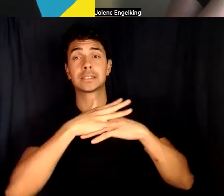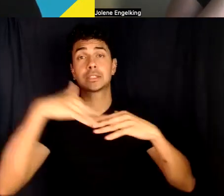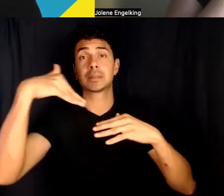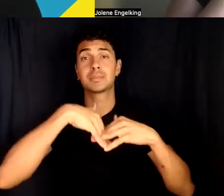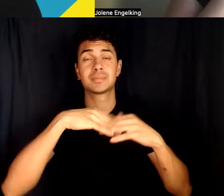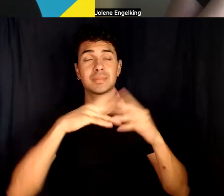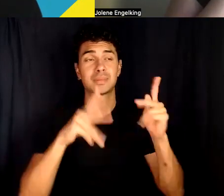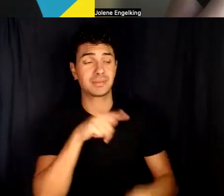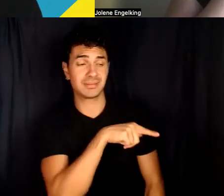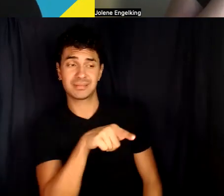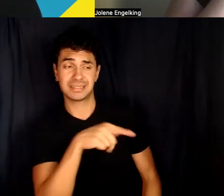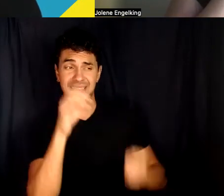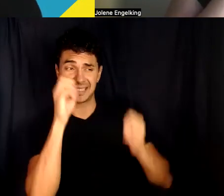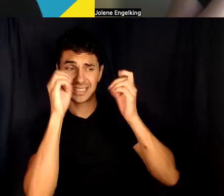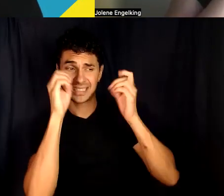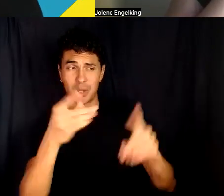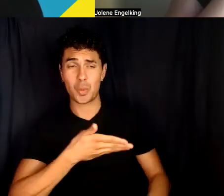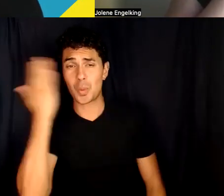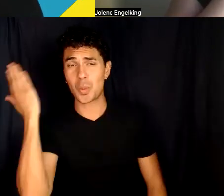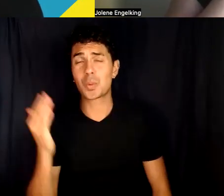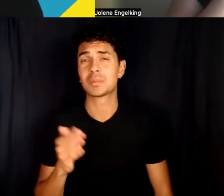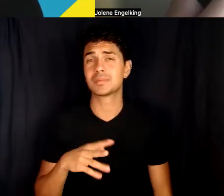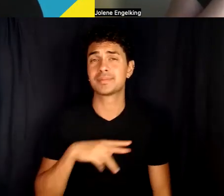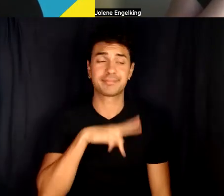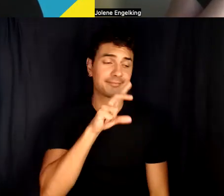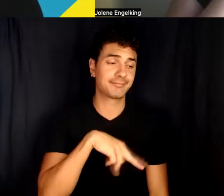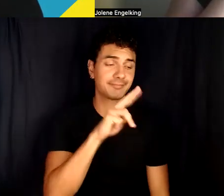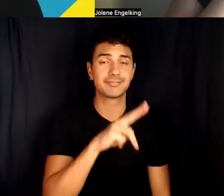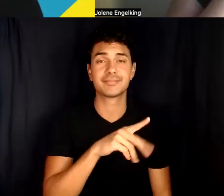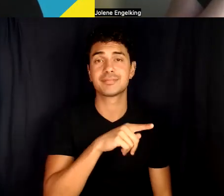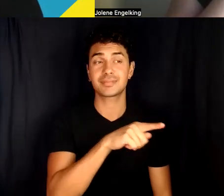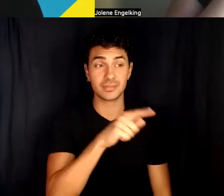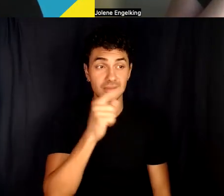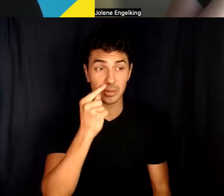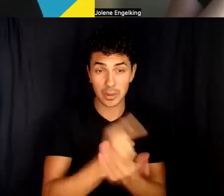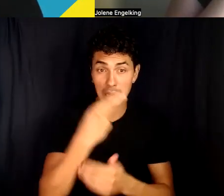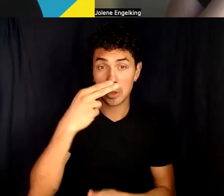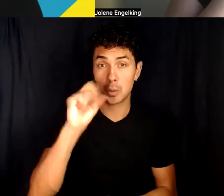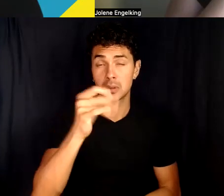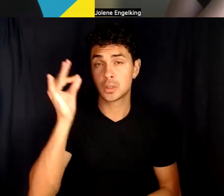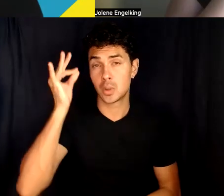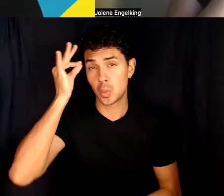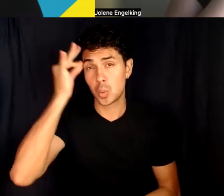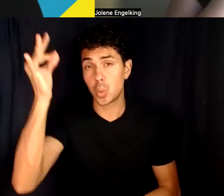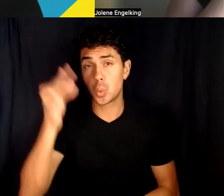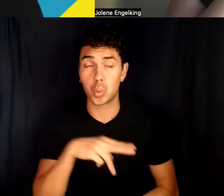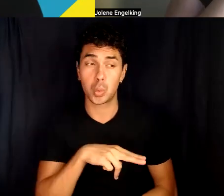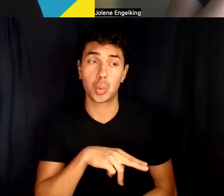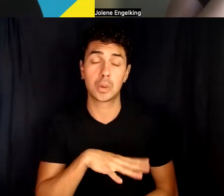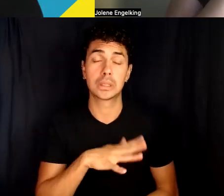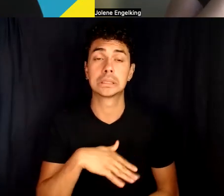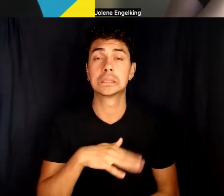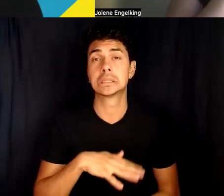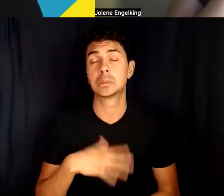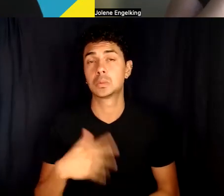many spaces where people just assume that people barely graduated high school, if that, right? And you know what? If that's what people did,